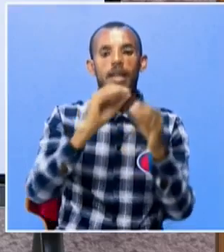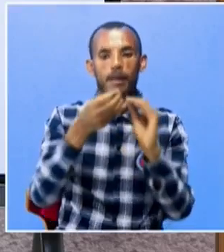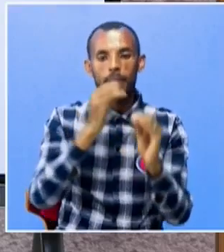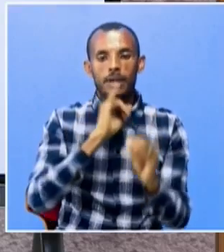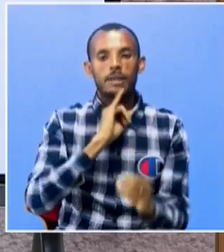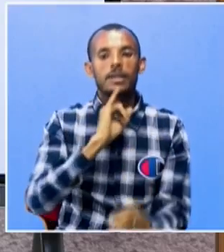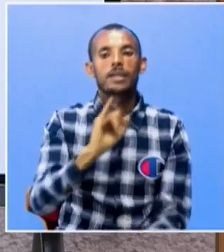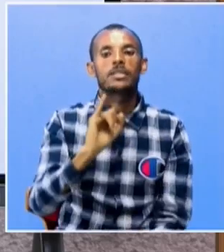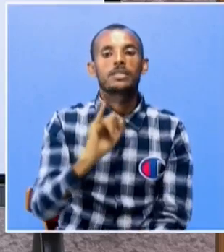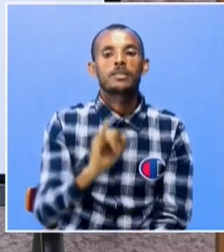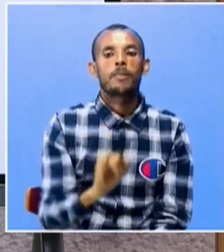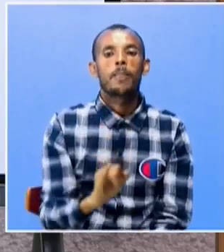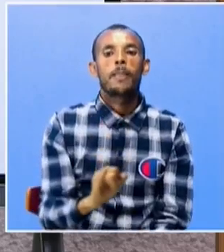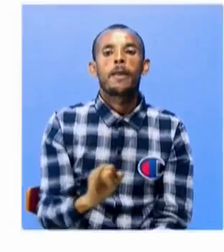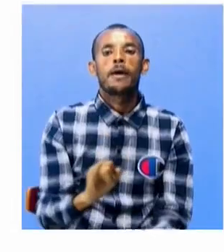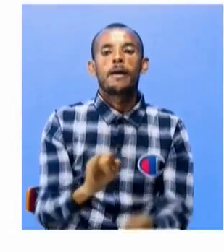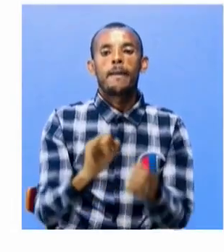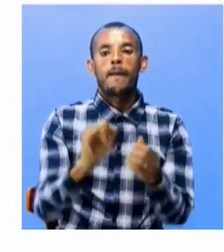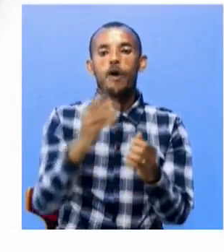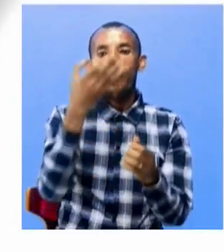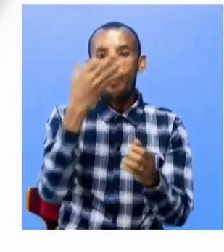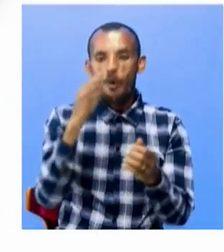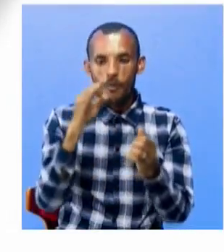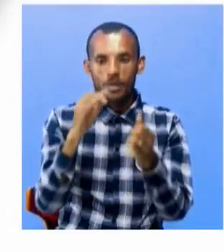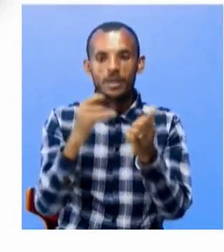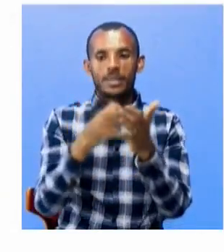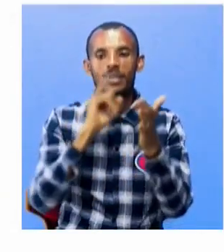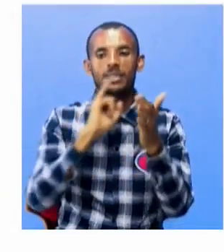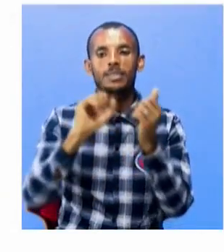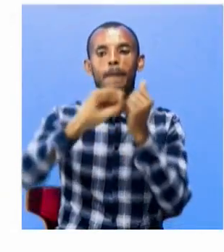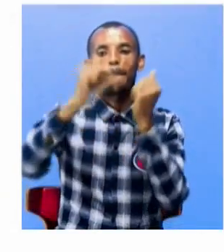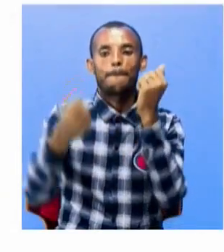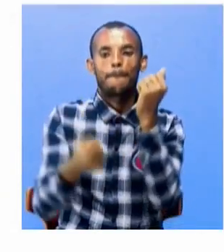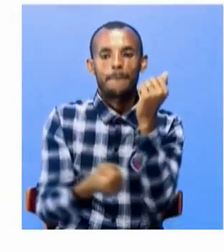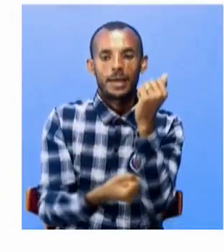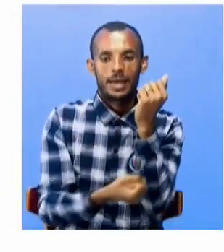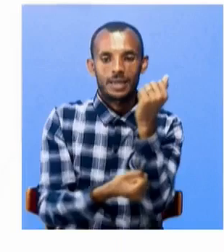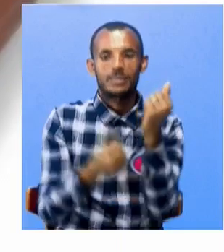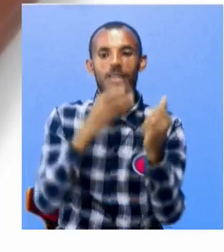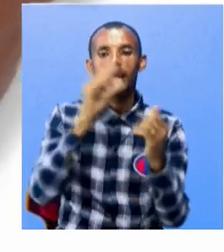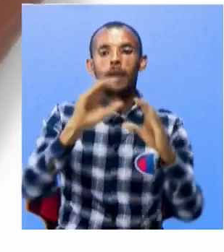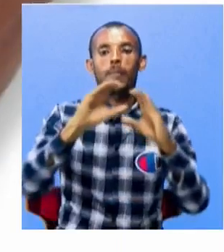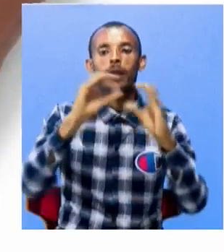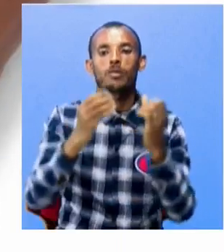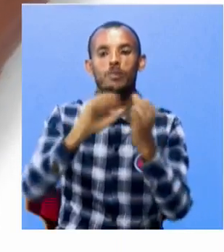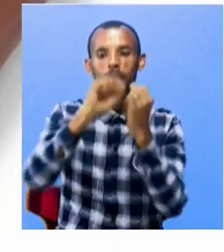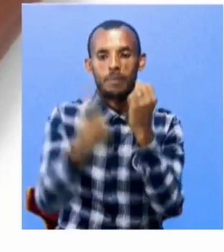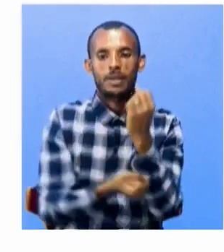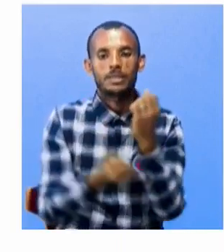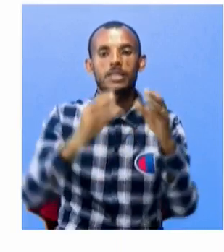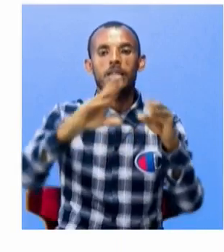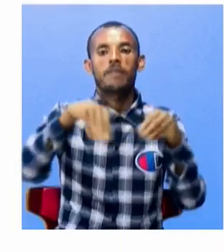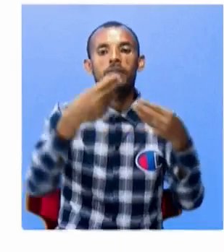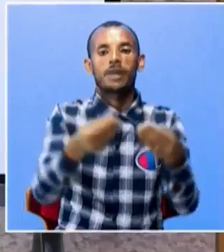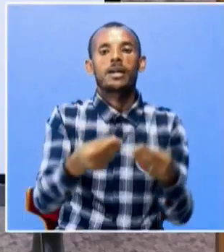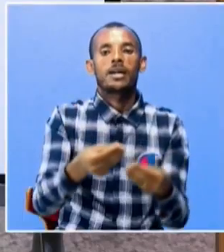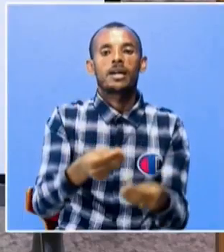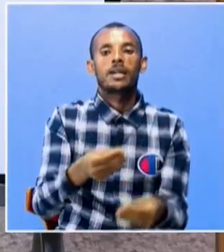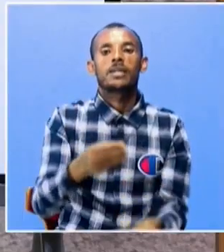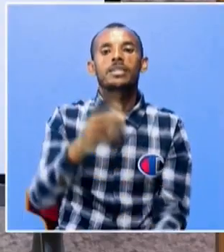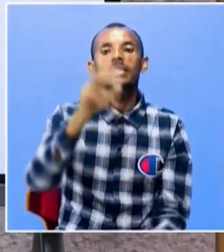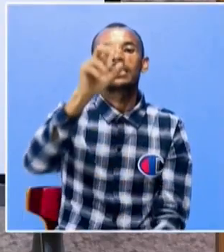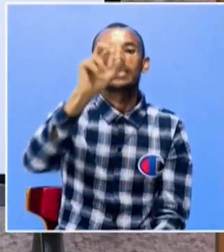is, it is preceded by of, it is a base, and the part of the base is given. This one is a